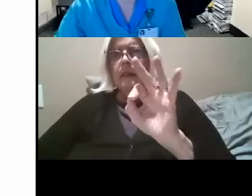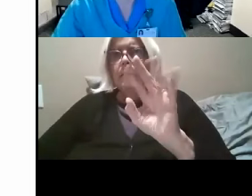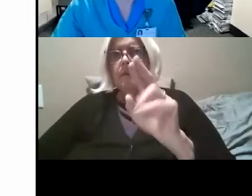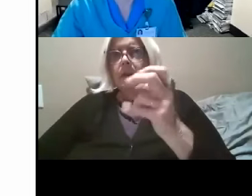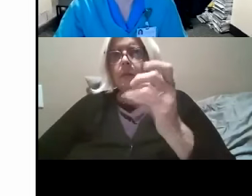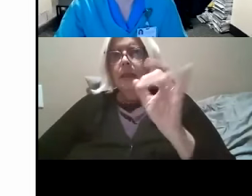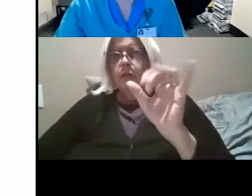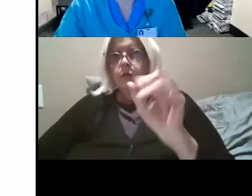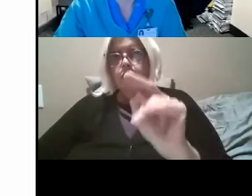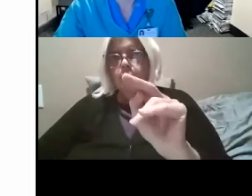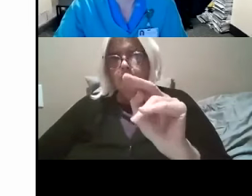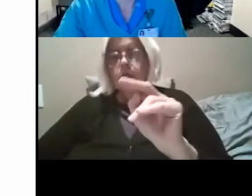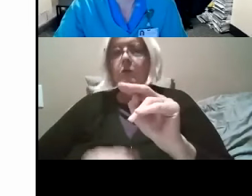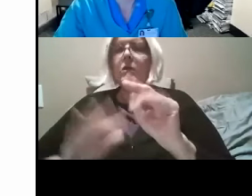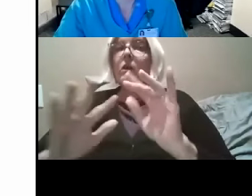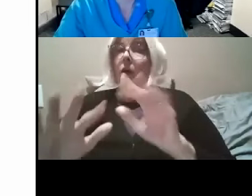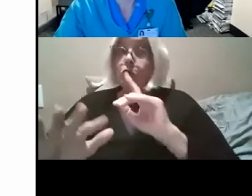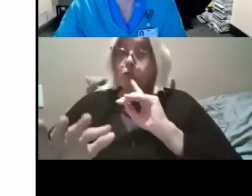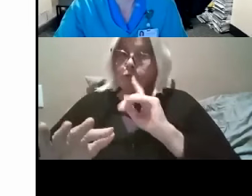up later.